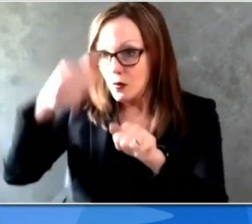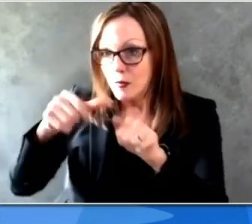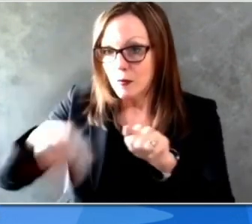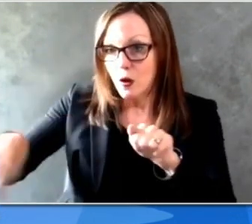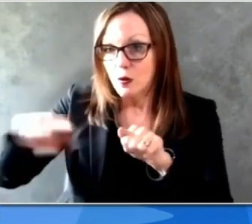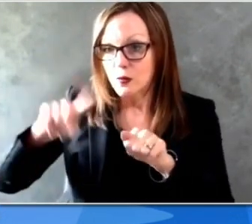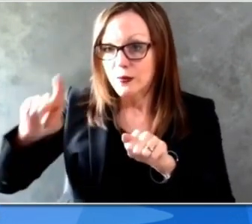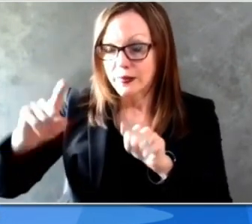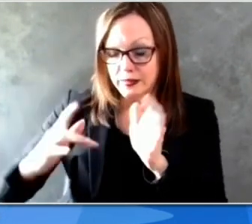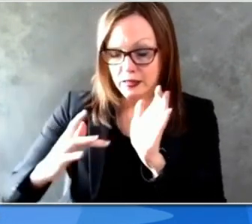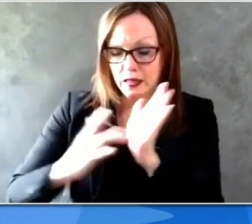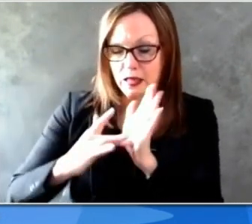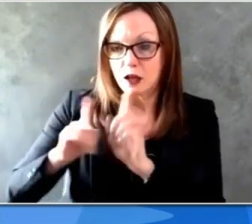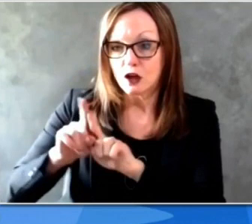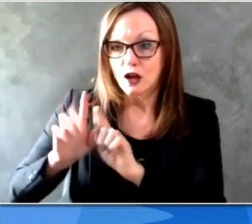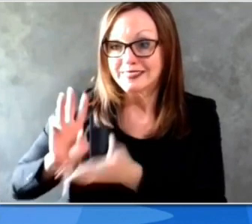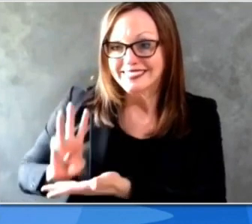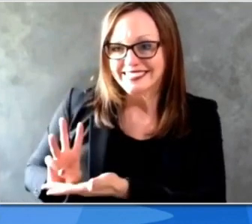Eye. Denise?